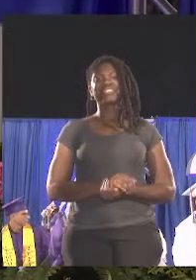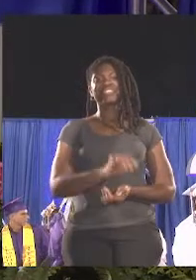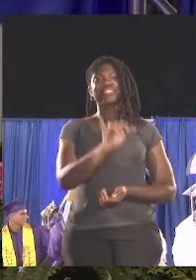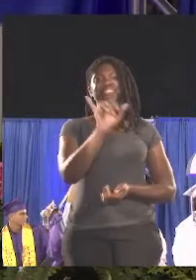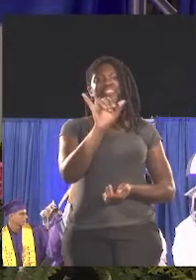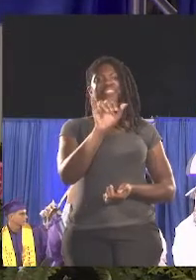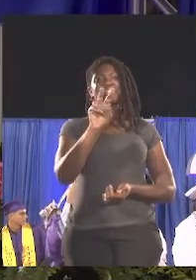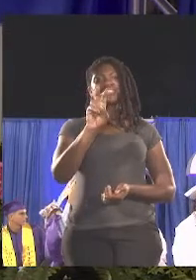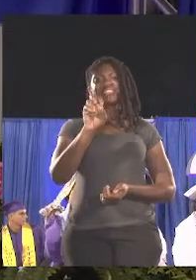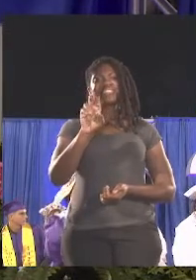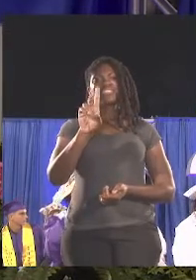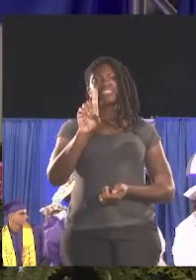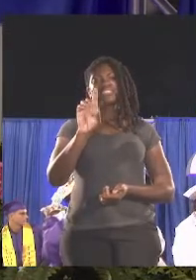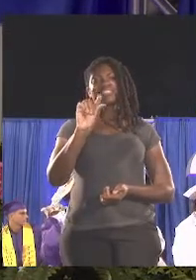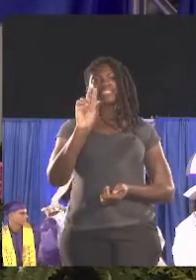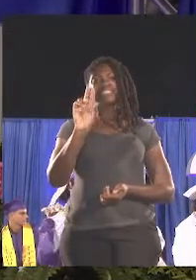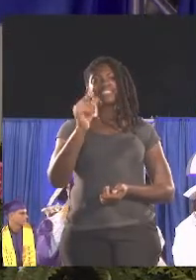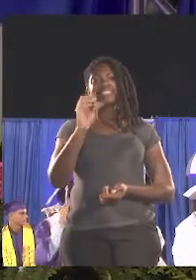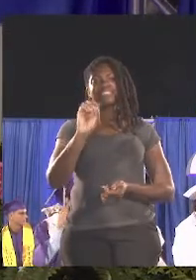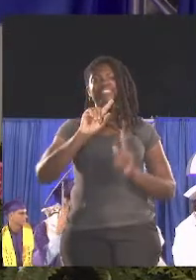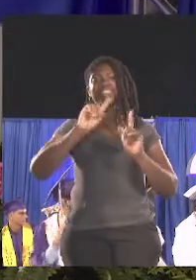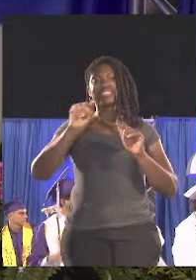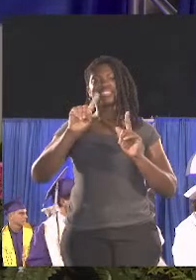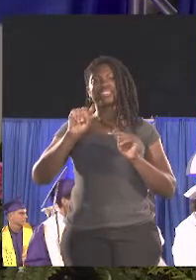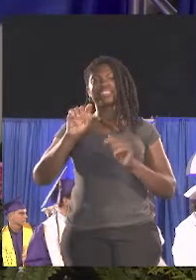Yasmin Verdugo, San Antonio College.